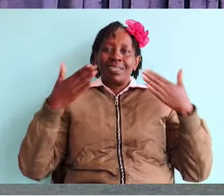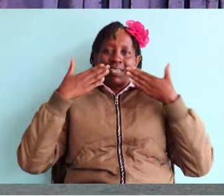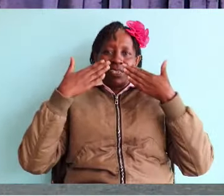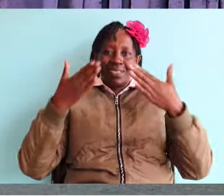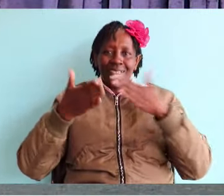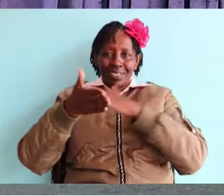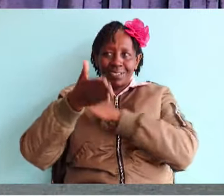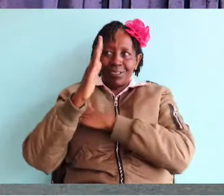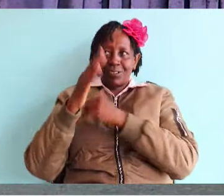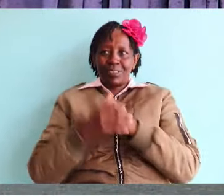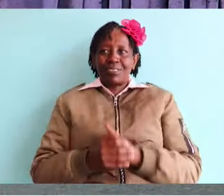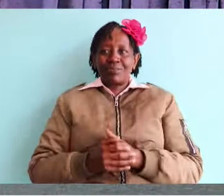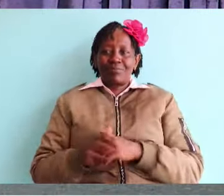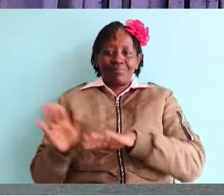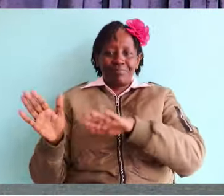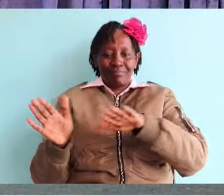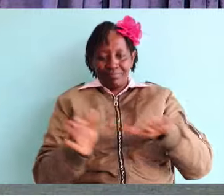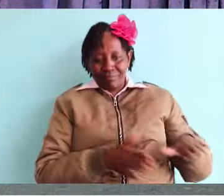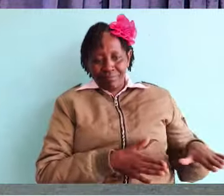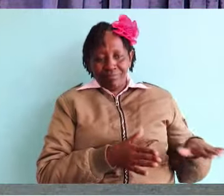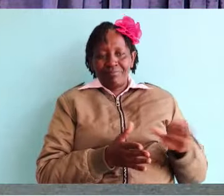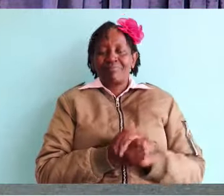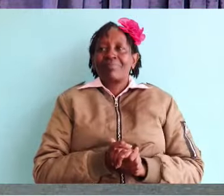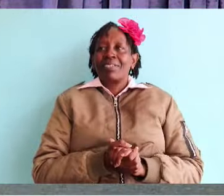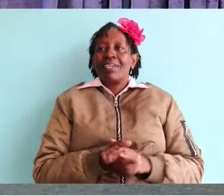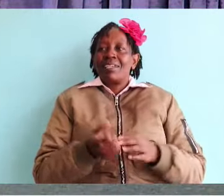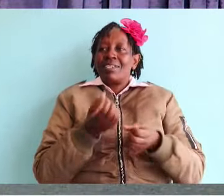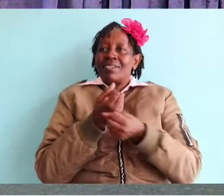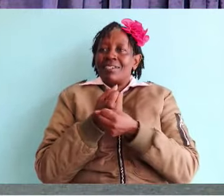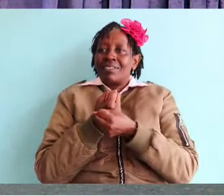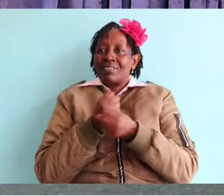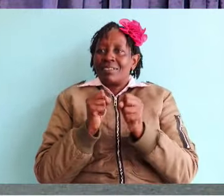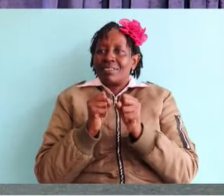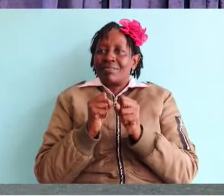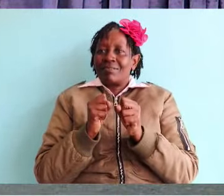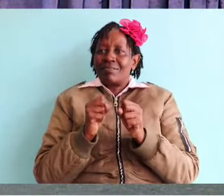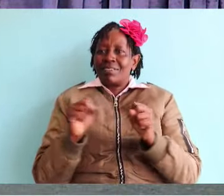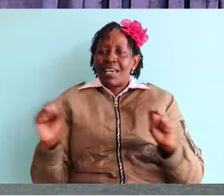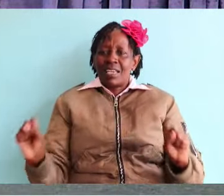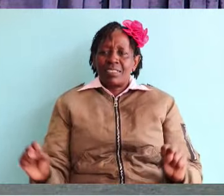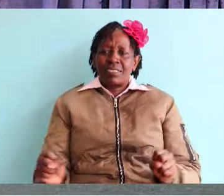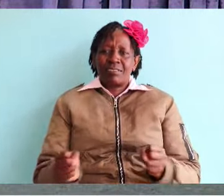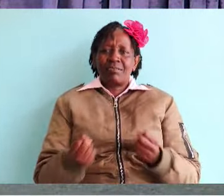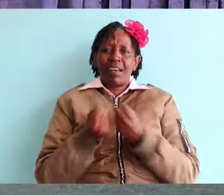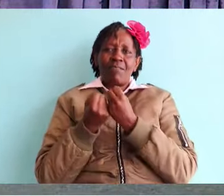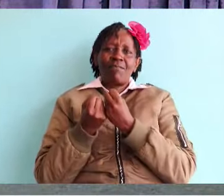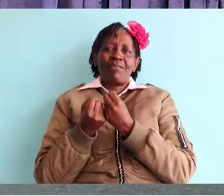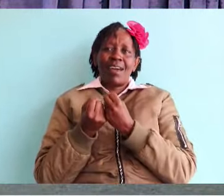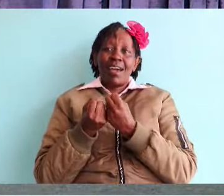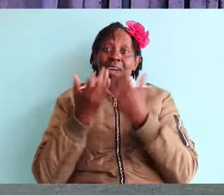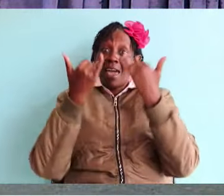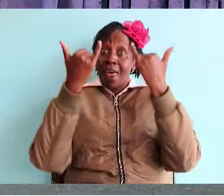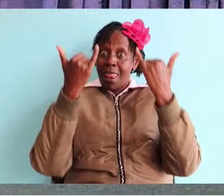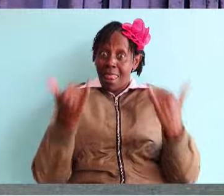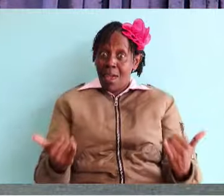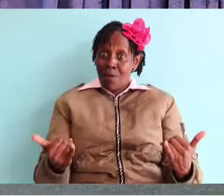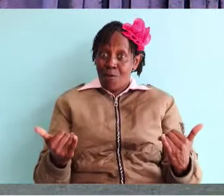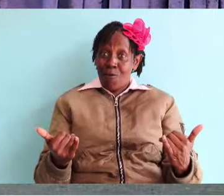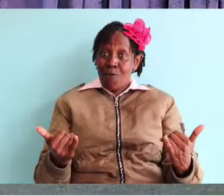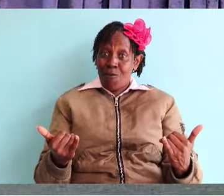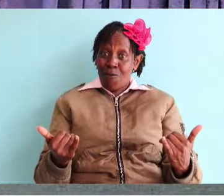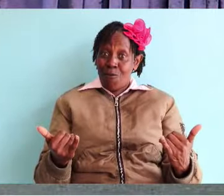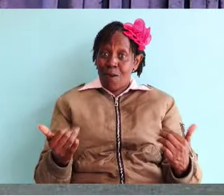bringing our senior pastor back safely, we have actually become international as far as missions